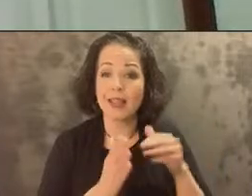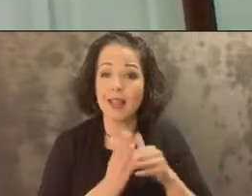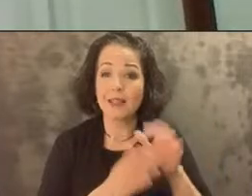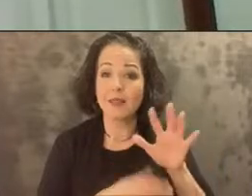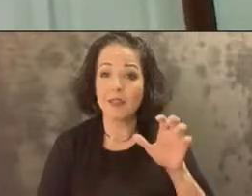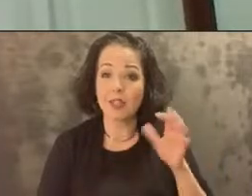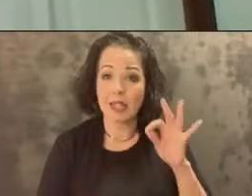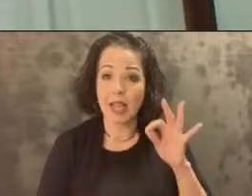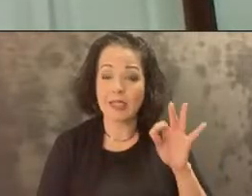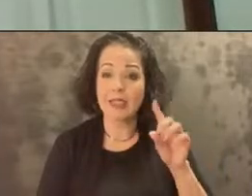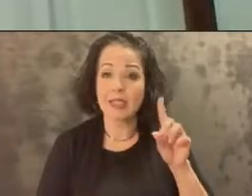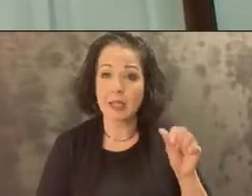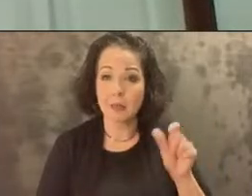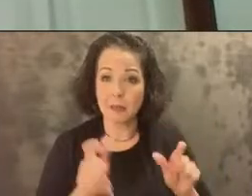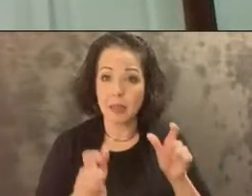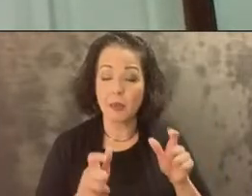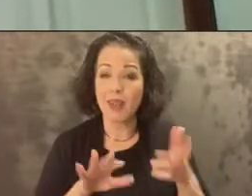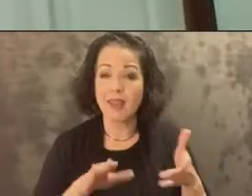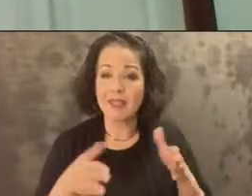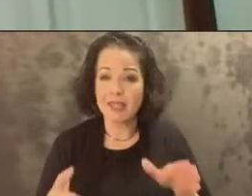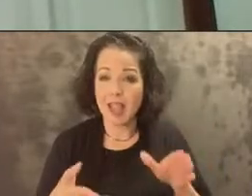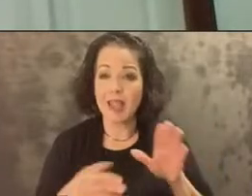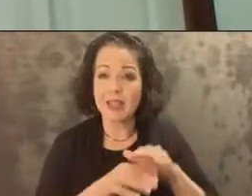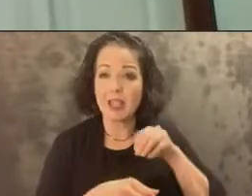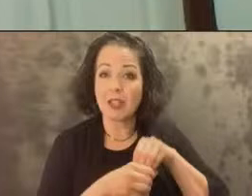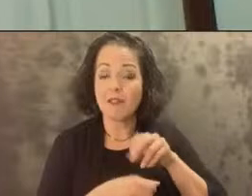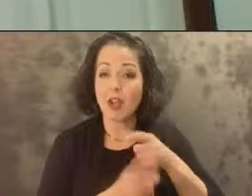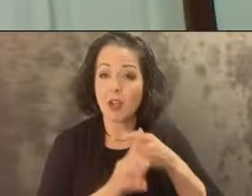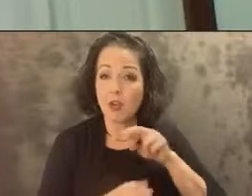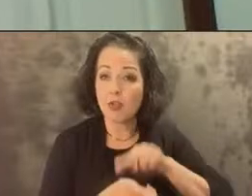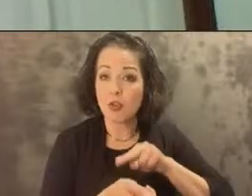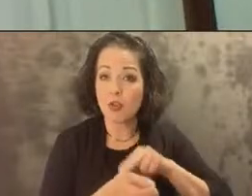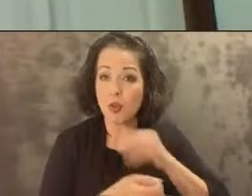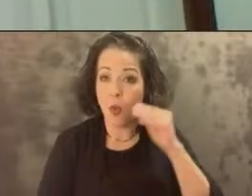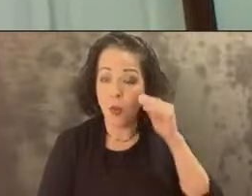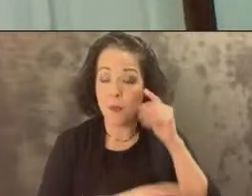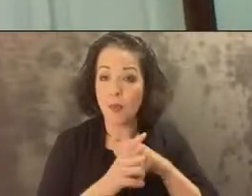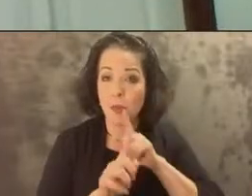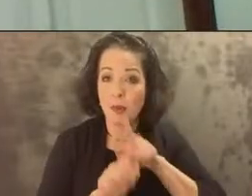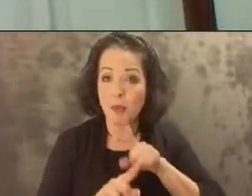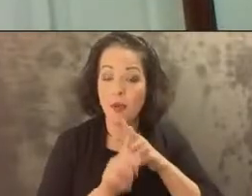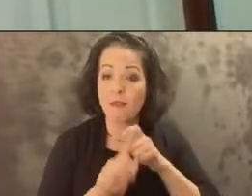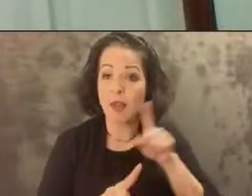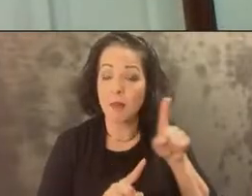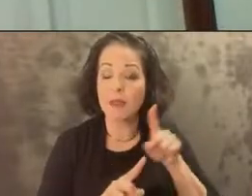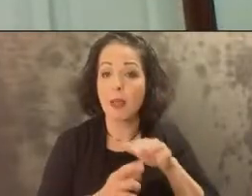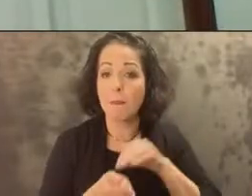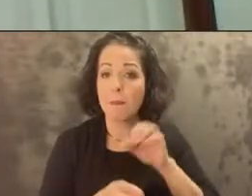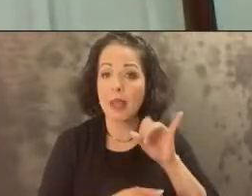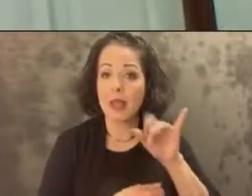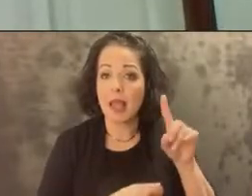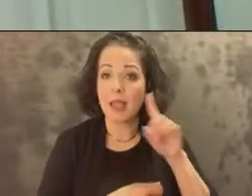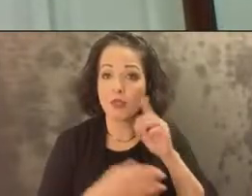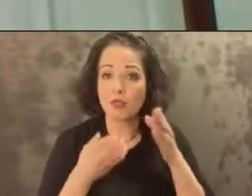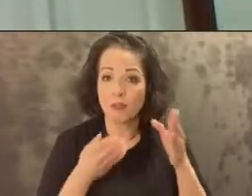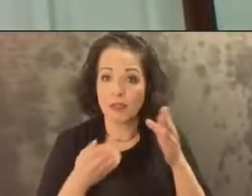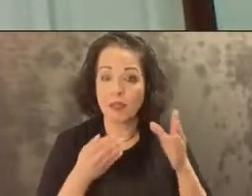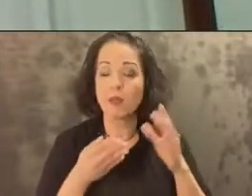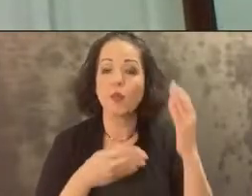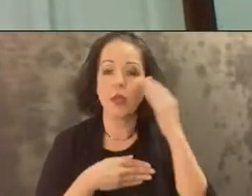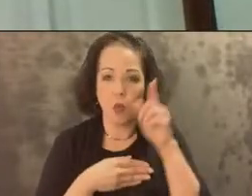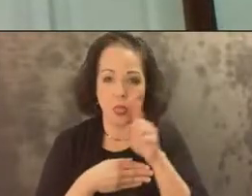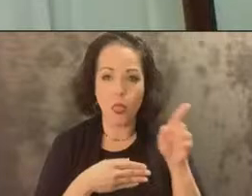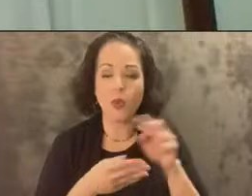133,519 disabled people have died in nursing homes, which report to the Centers for Medicaid and Medicare Services. We know that disabled people in nursing